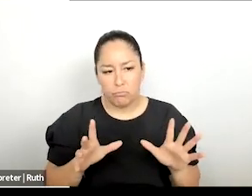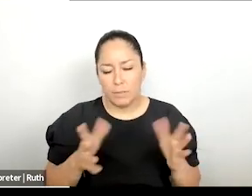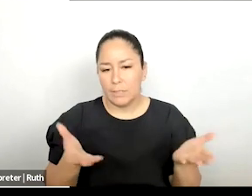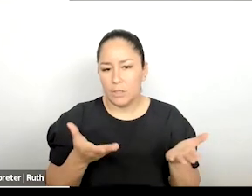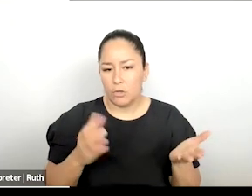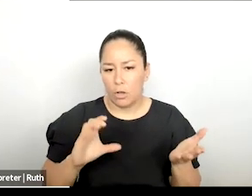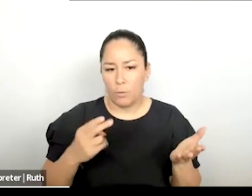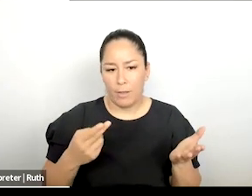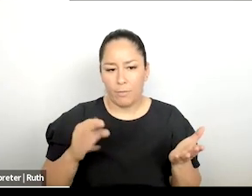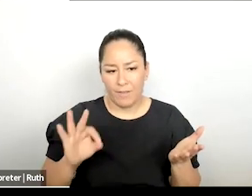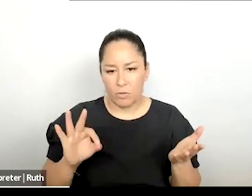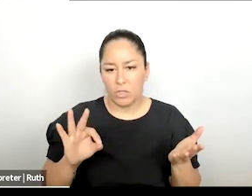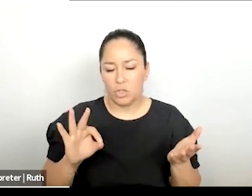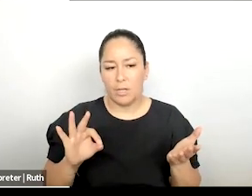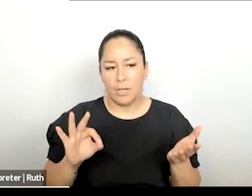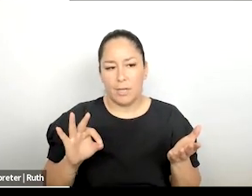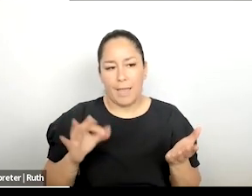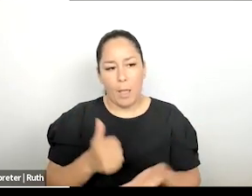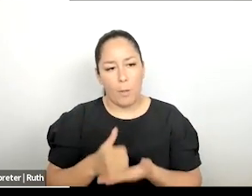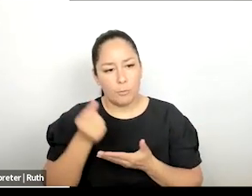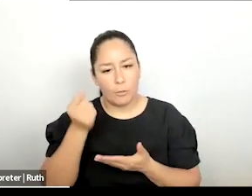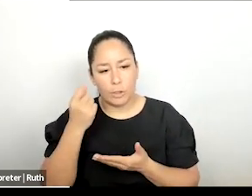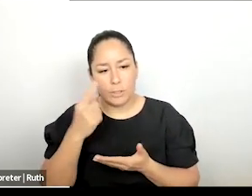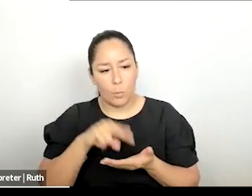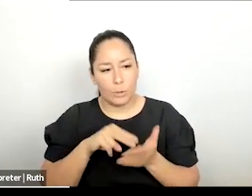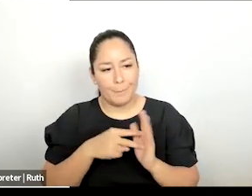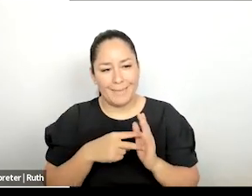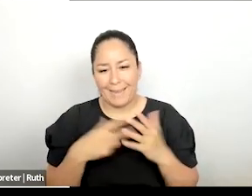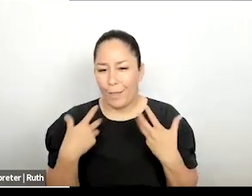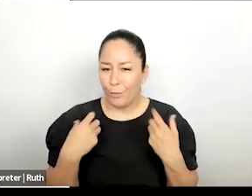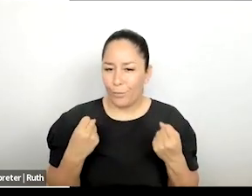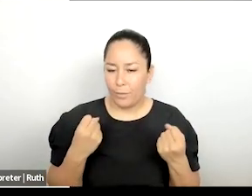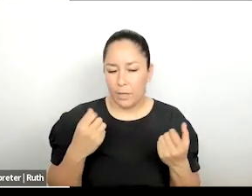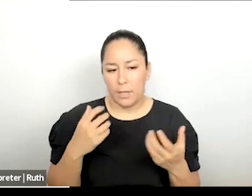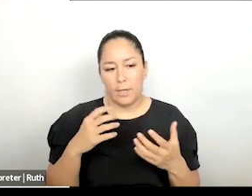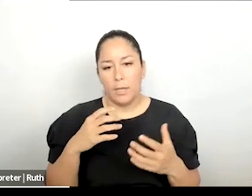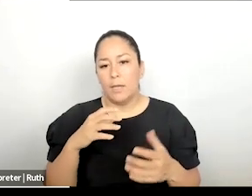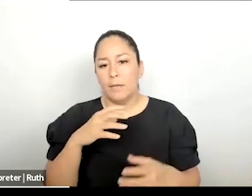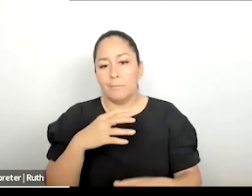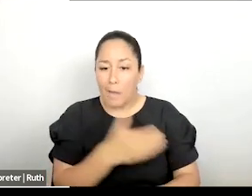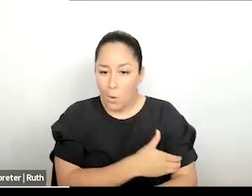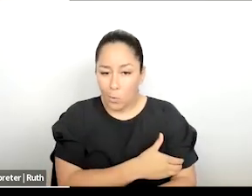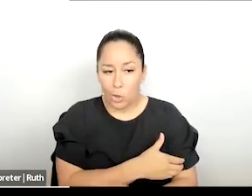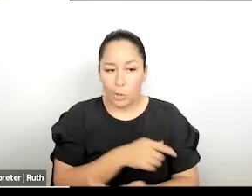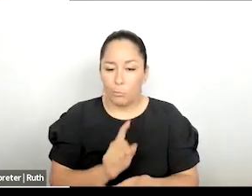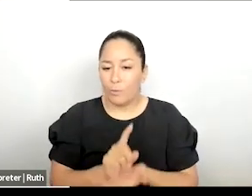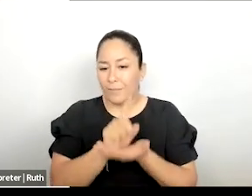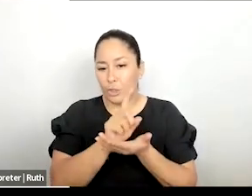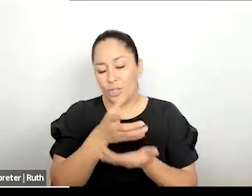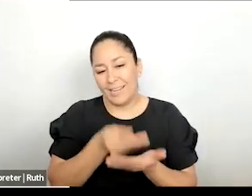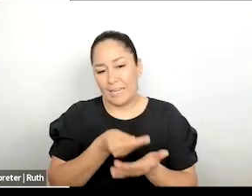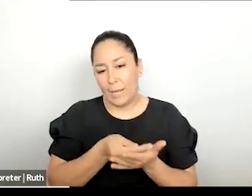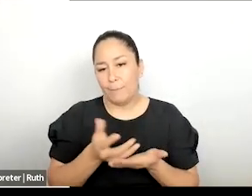Health Foundation, which help us to understand health within the context of power, privilege, and income.